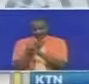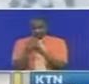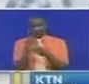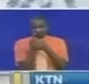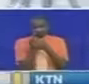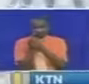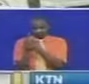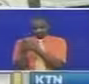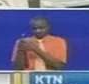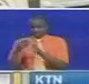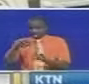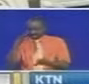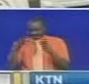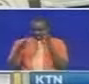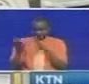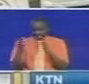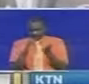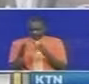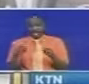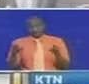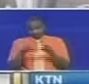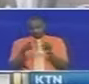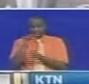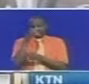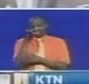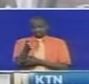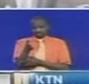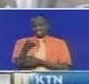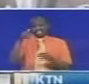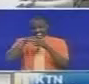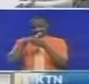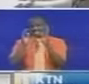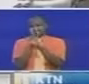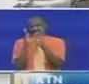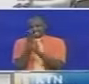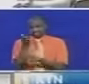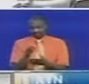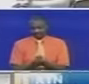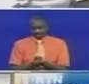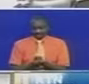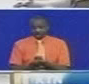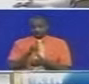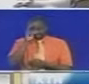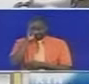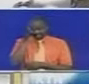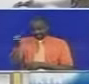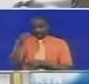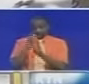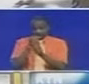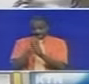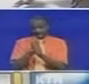further analysis, as was the Toyota Surf in which the explosives were found. Kuna officers who are working on the